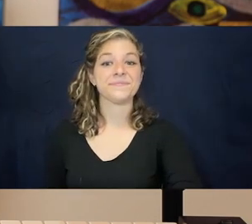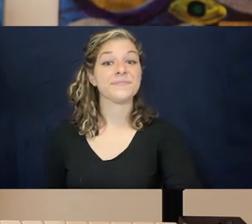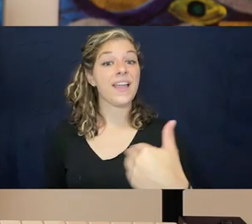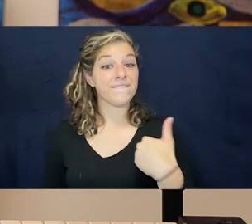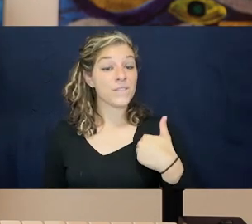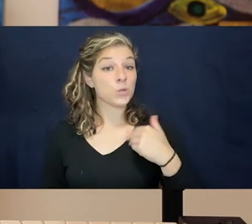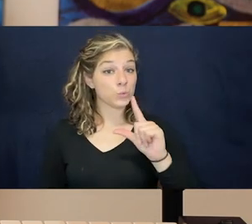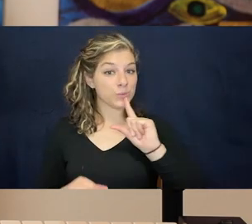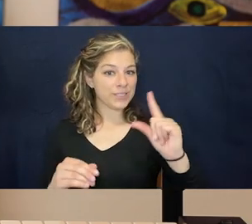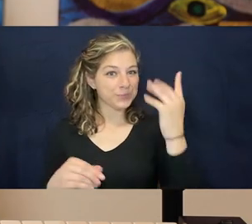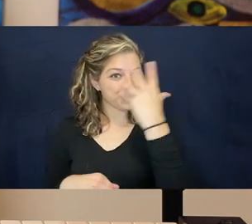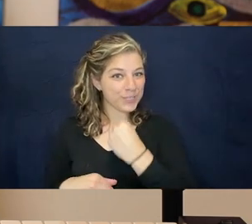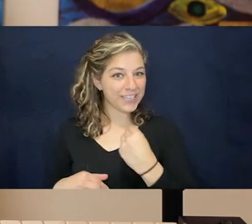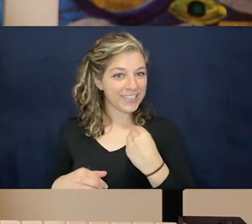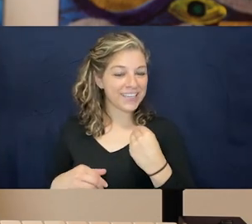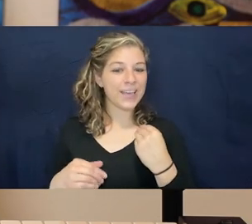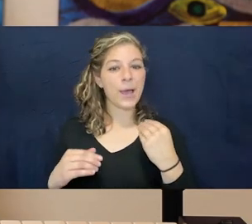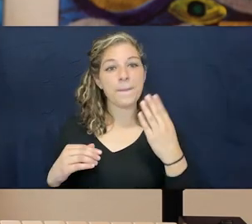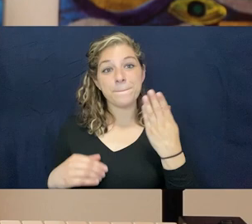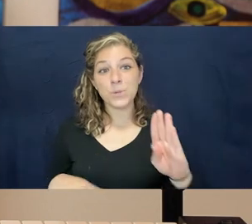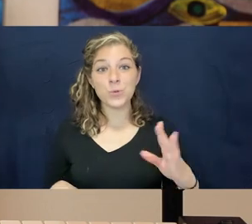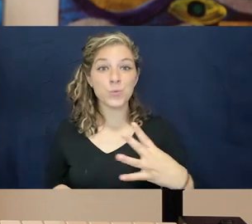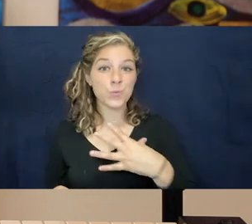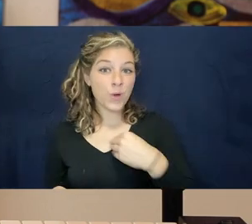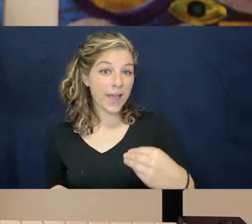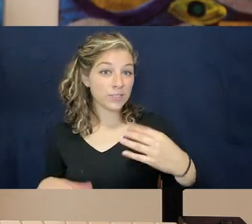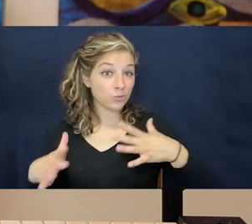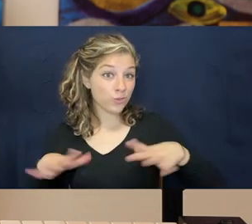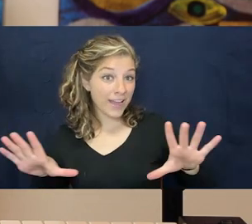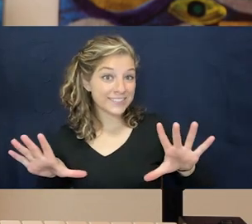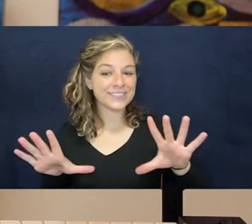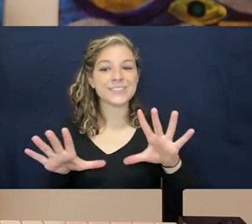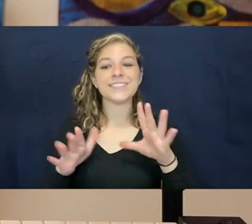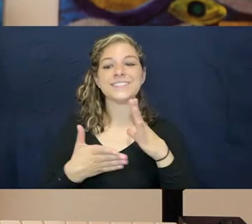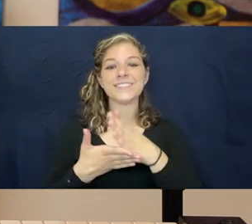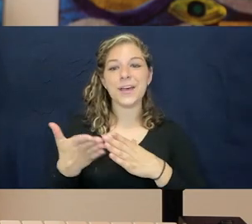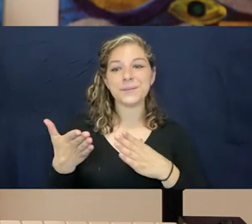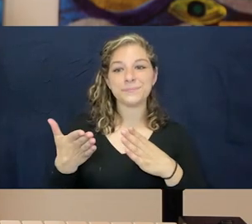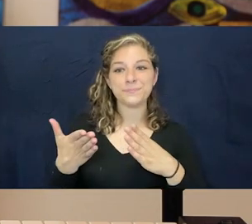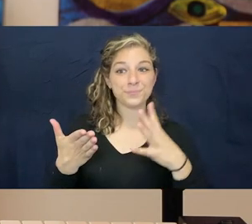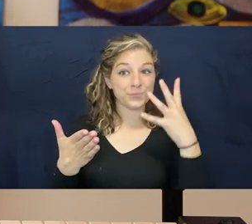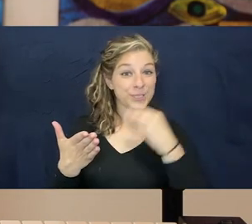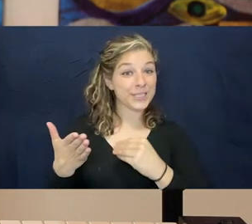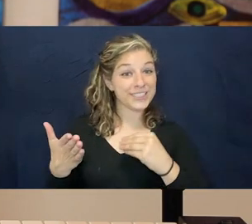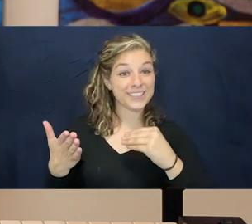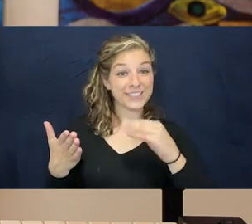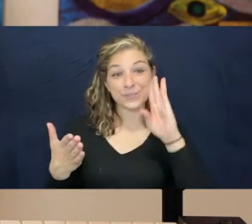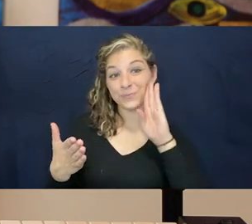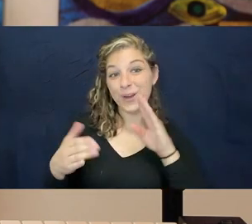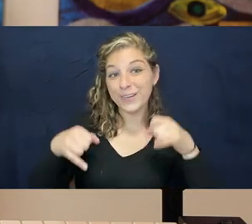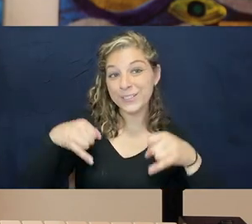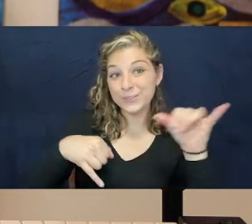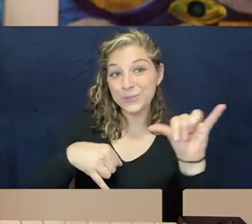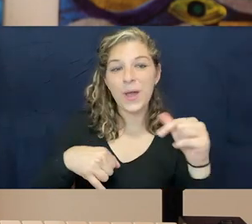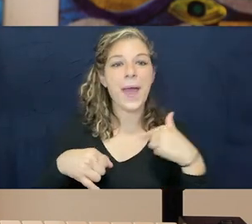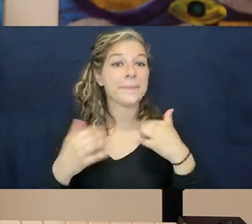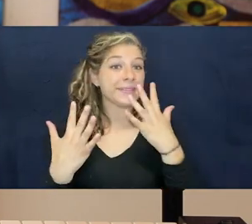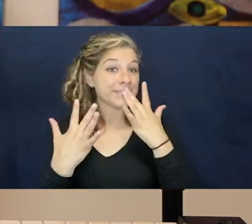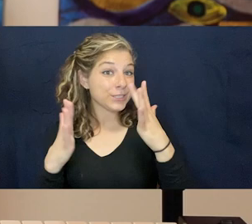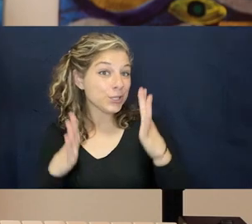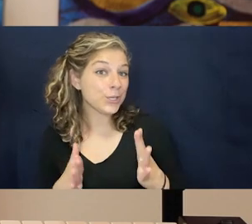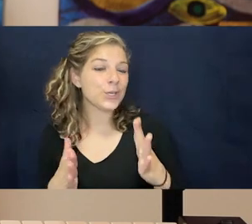normal skin. I also am wearing a really pretty blue and white gingham dress with some pretty brown